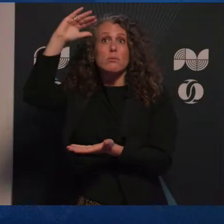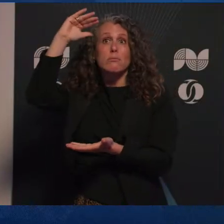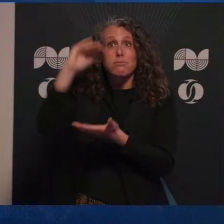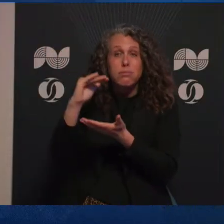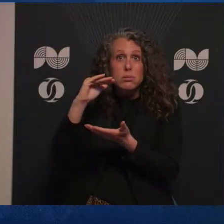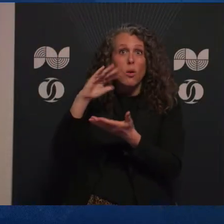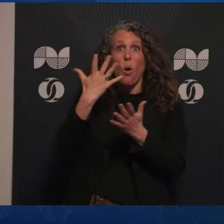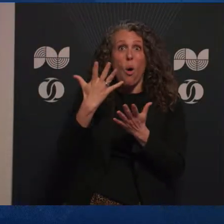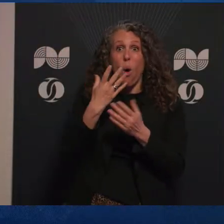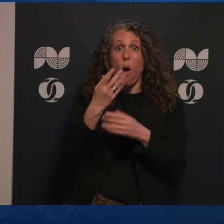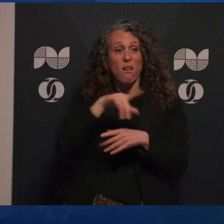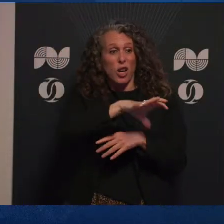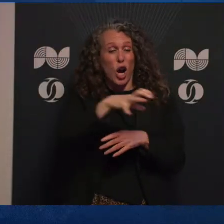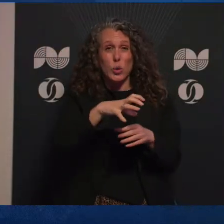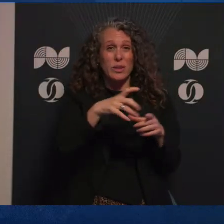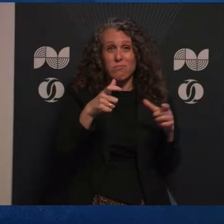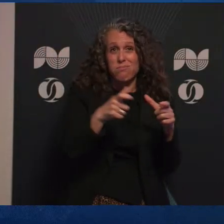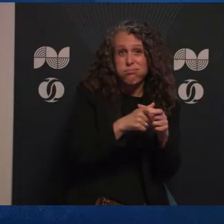poorest countries.